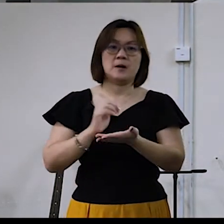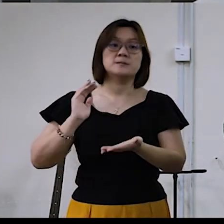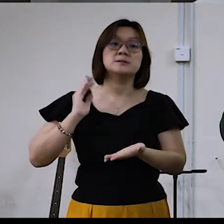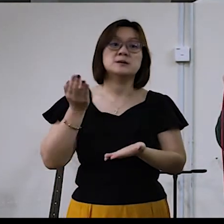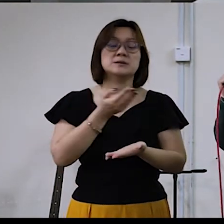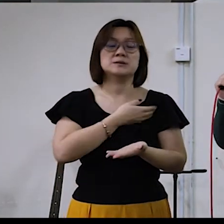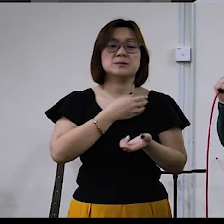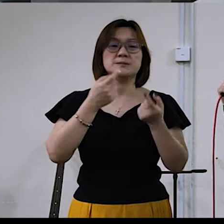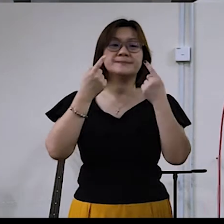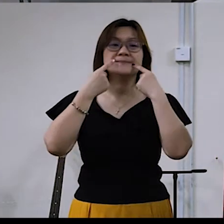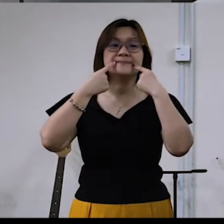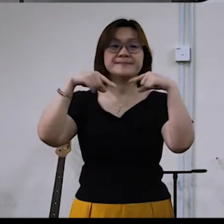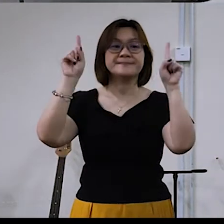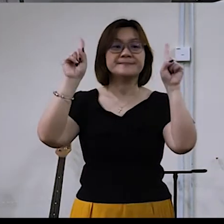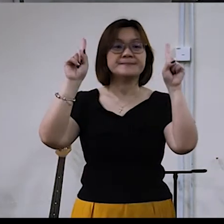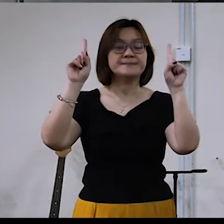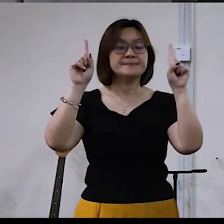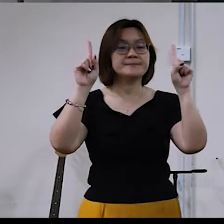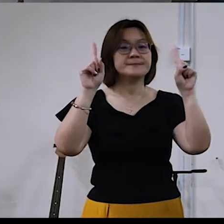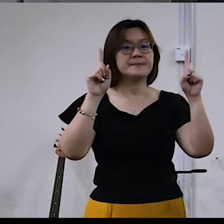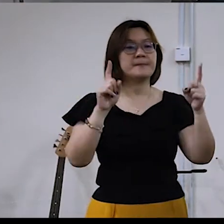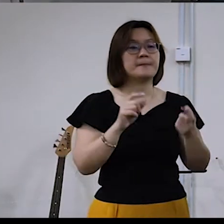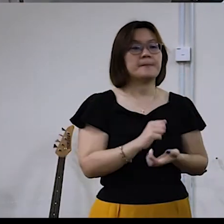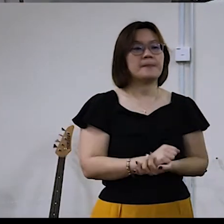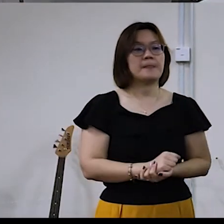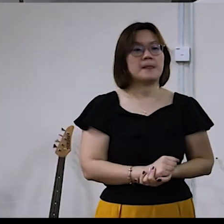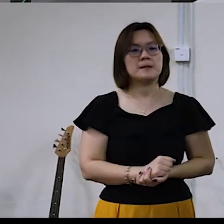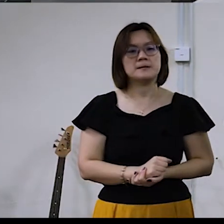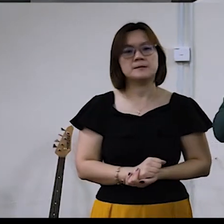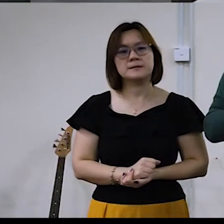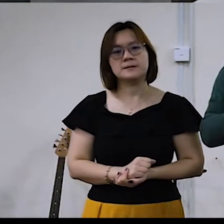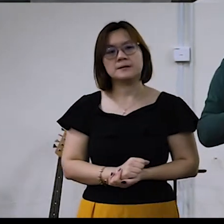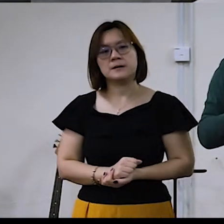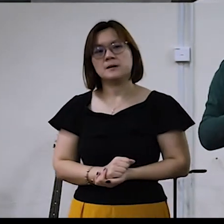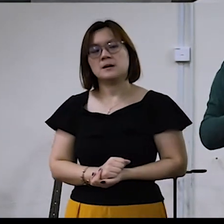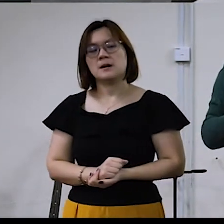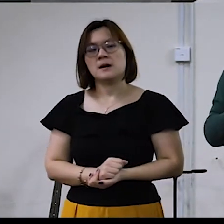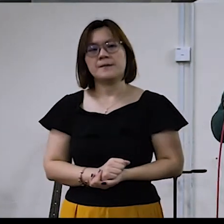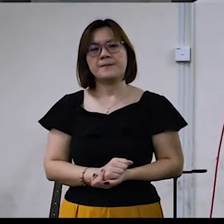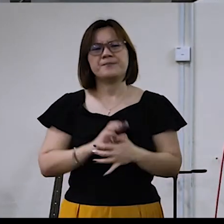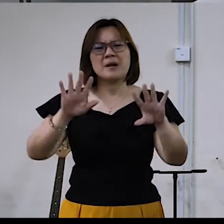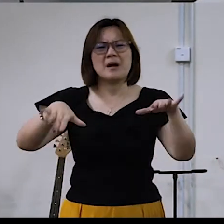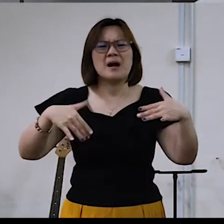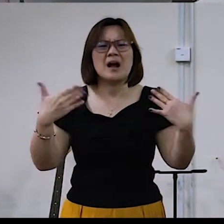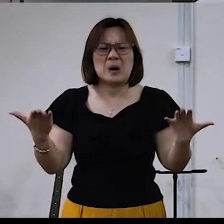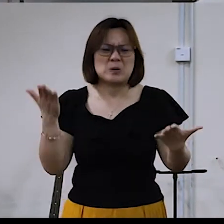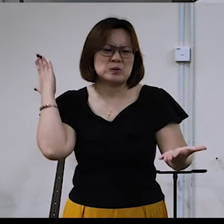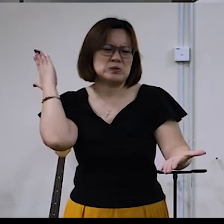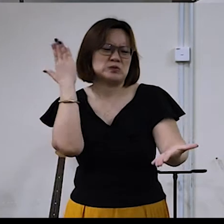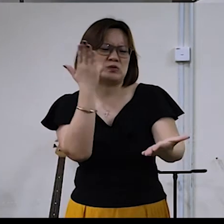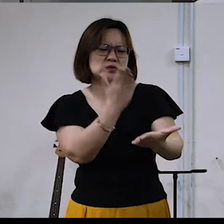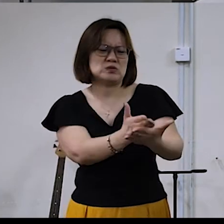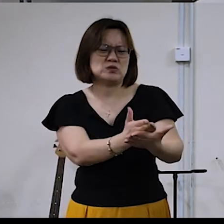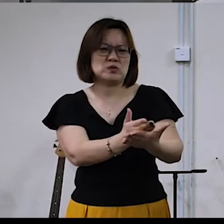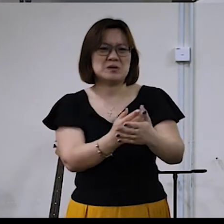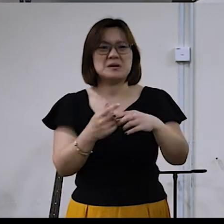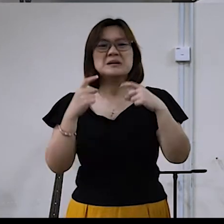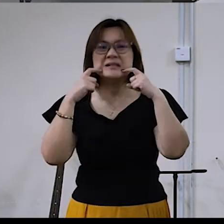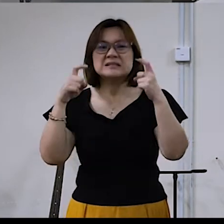Well, I'm trying to stop telling lies. Oh, I'm trying to stop watching porn. Quit